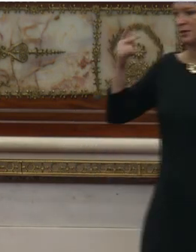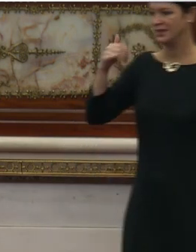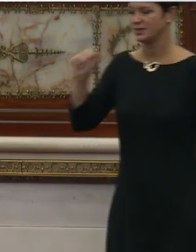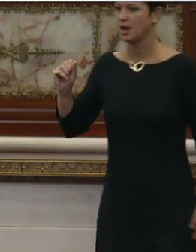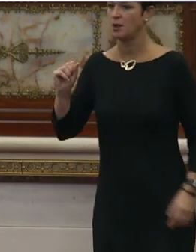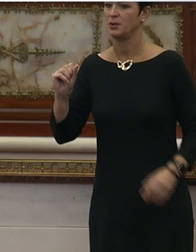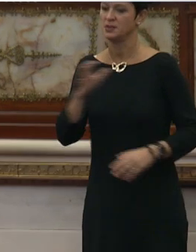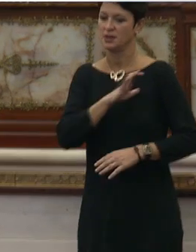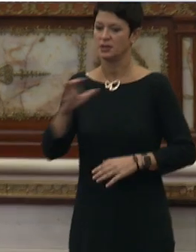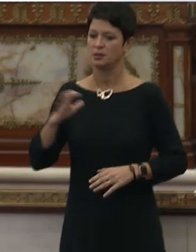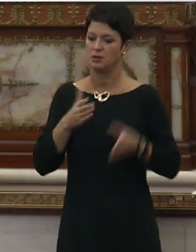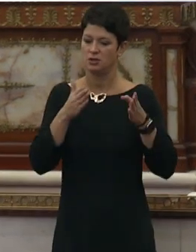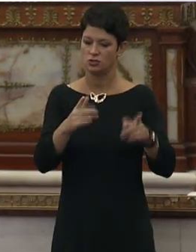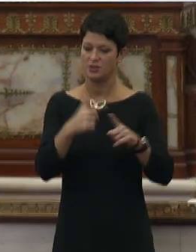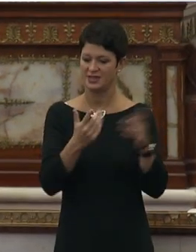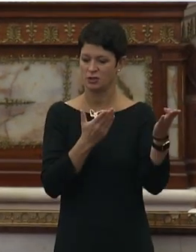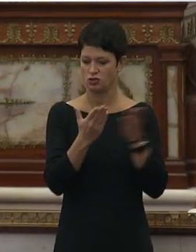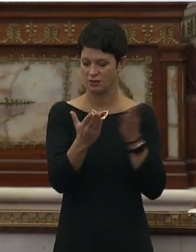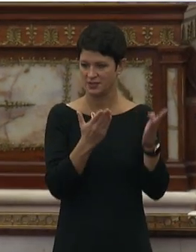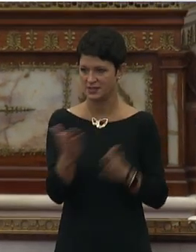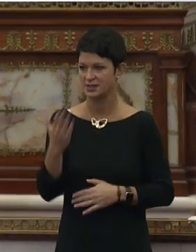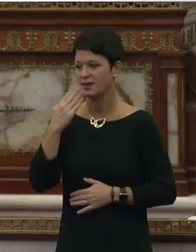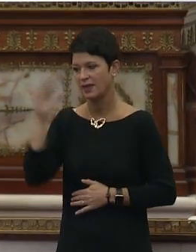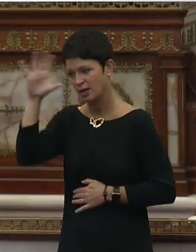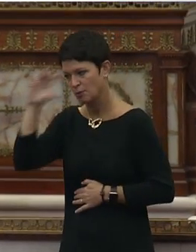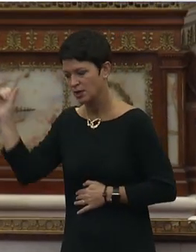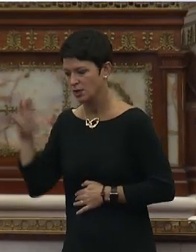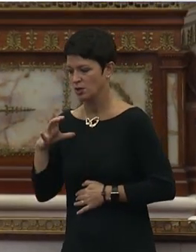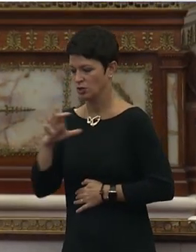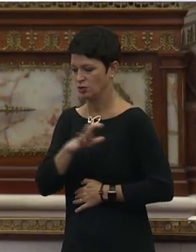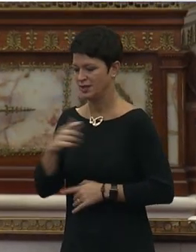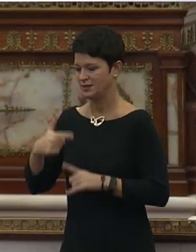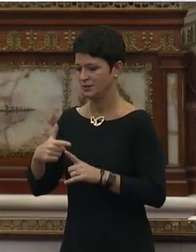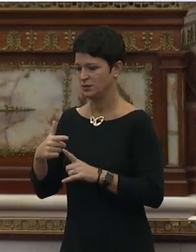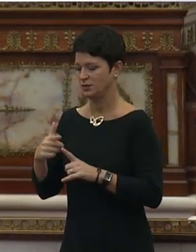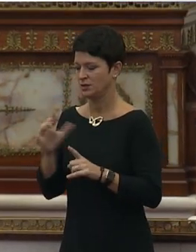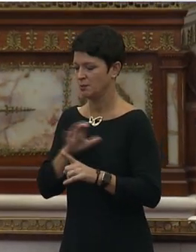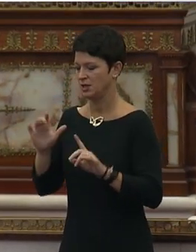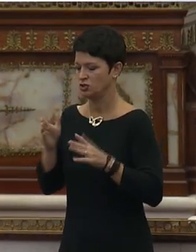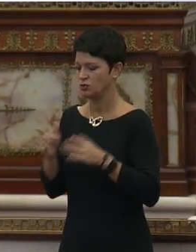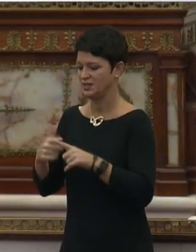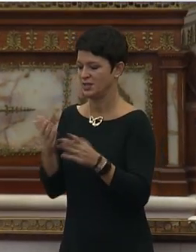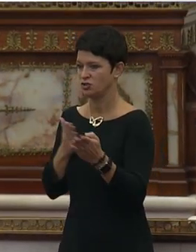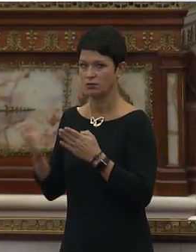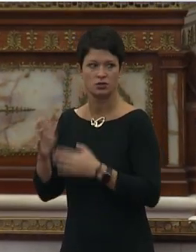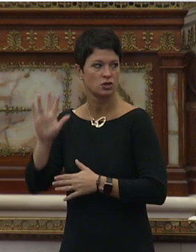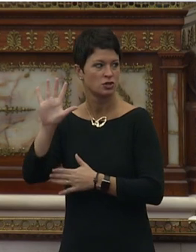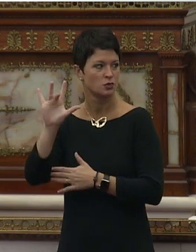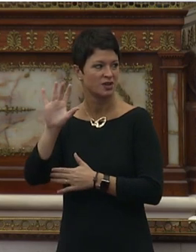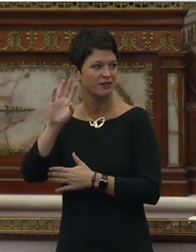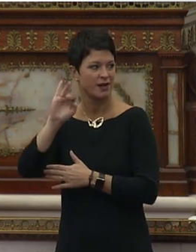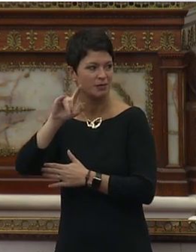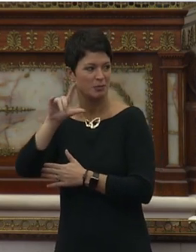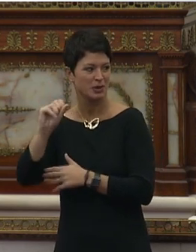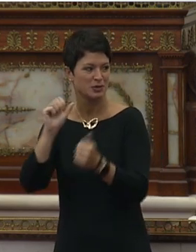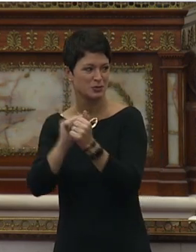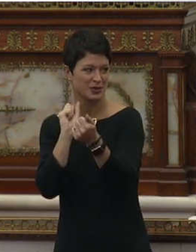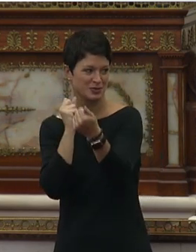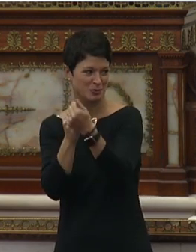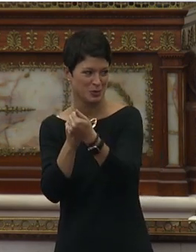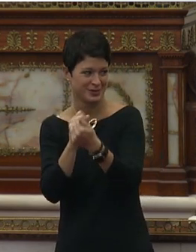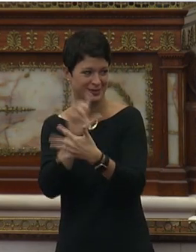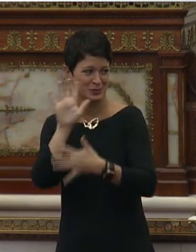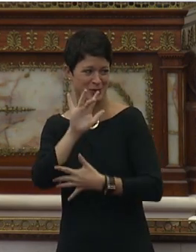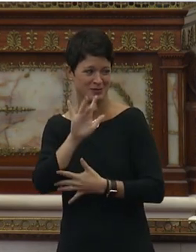Committee on Streets and Services. Thank you, Mr. President. The Committee on Streets and Services reports out 25 bills with a favorable